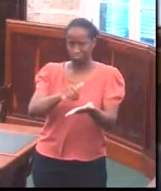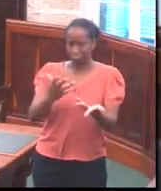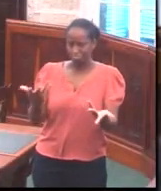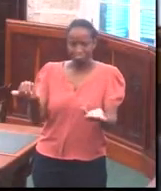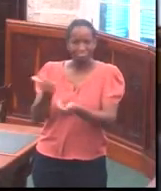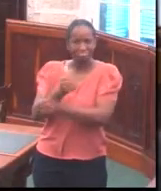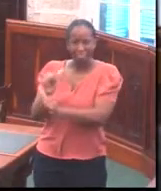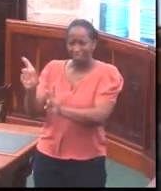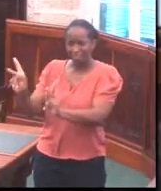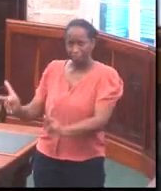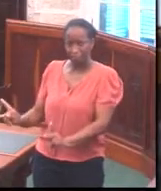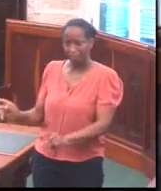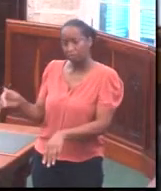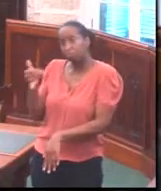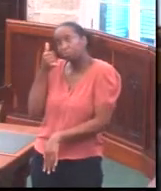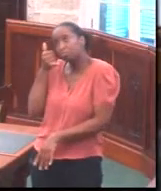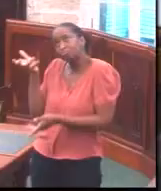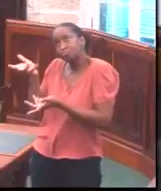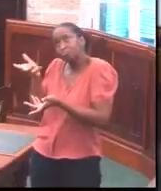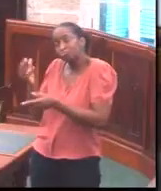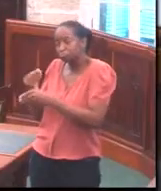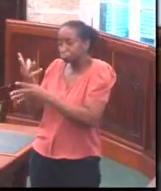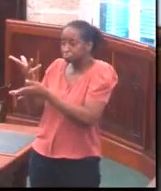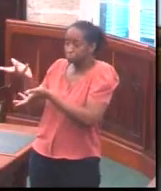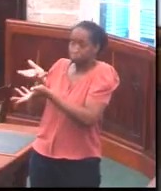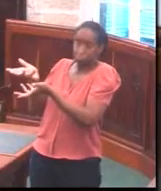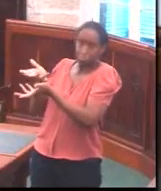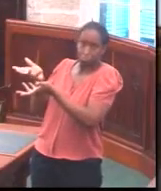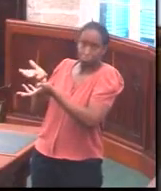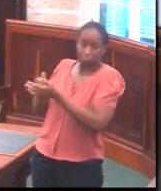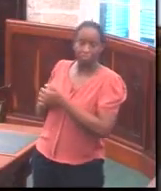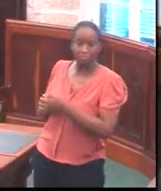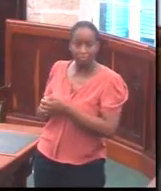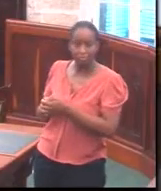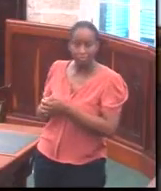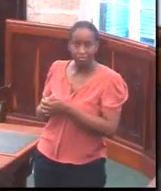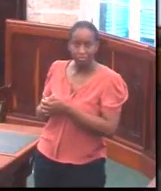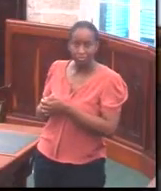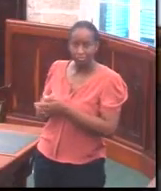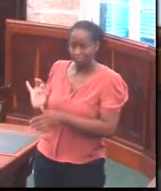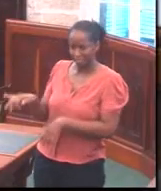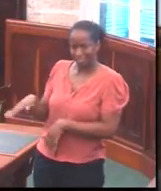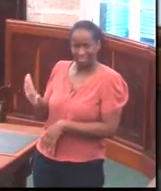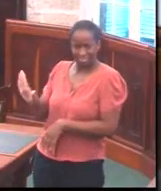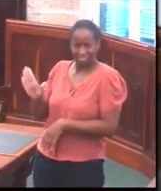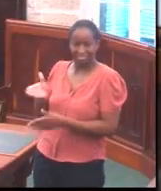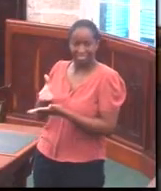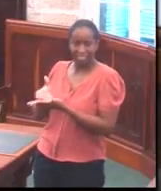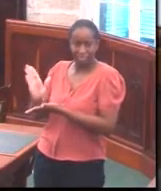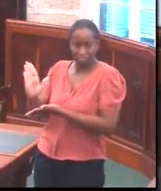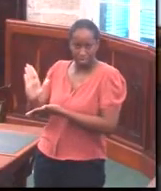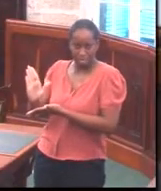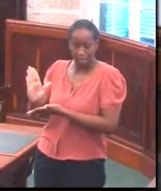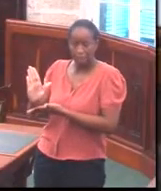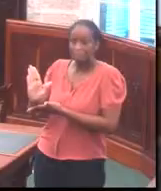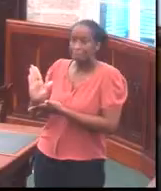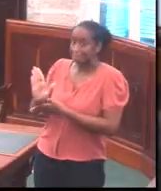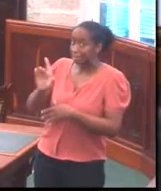conversation can only be disturbed if a court grants a